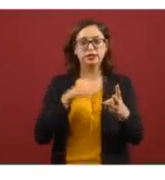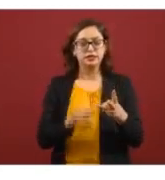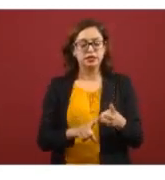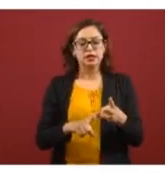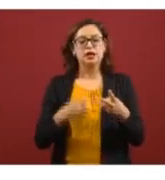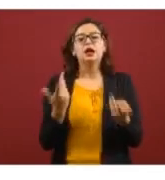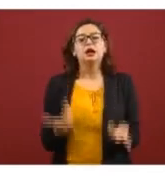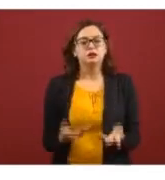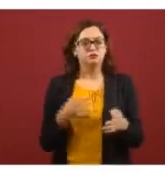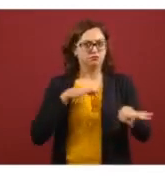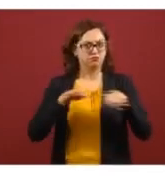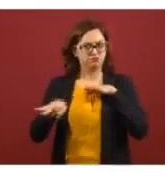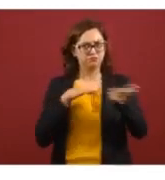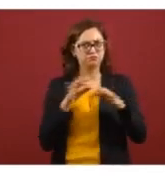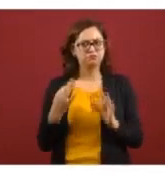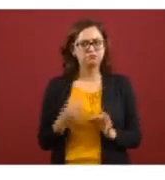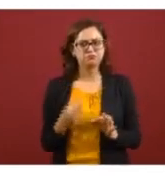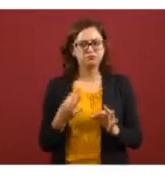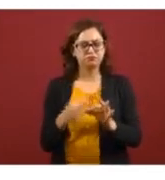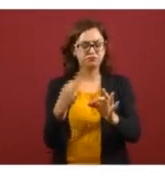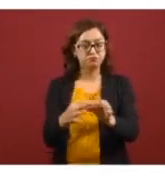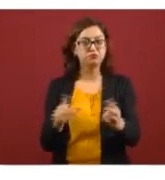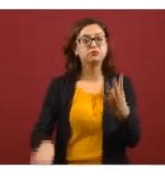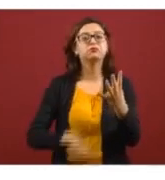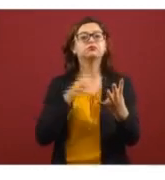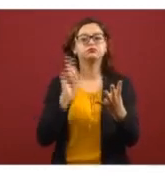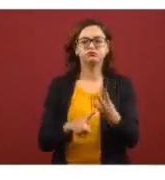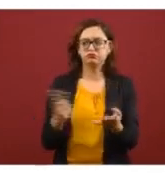duties as whatever they're licensed for.